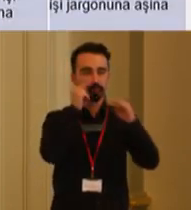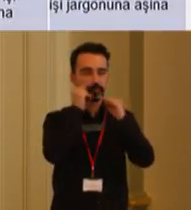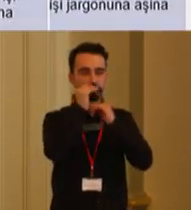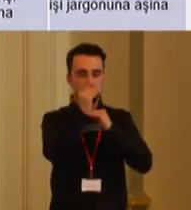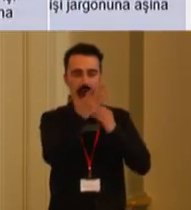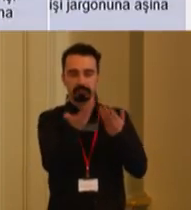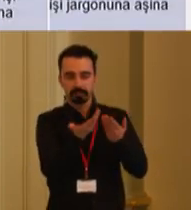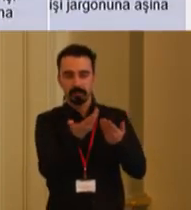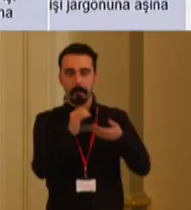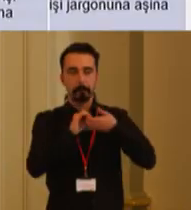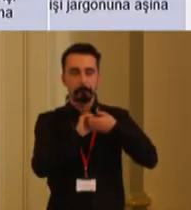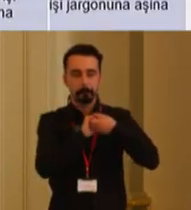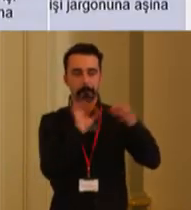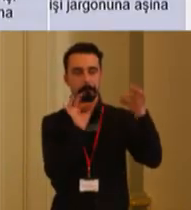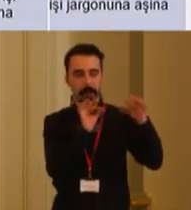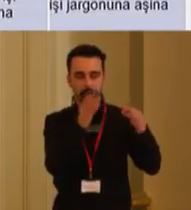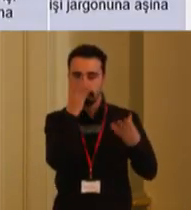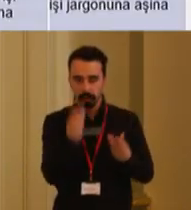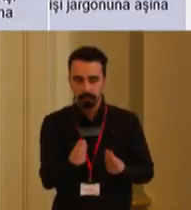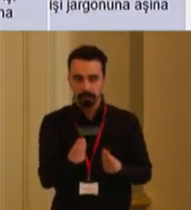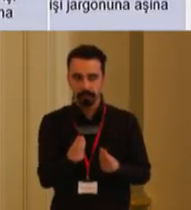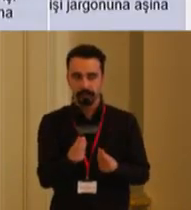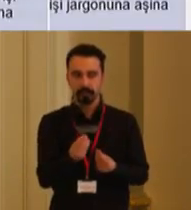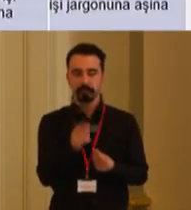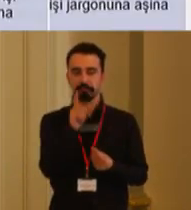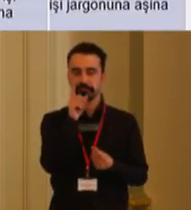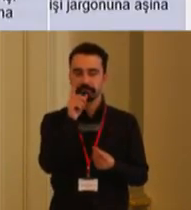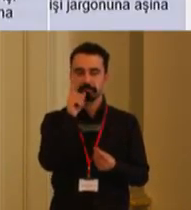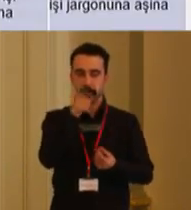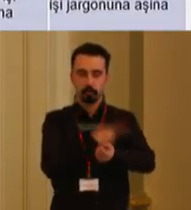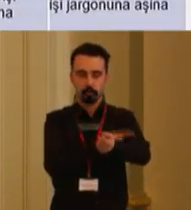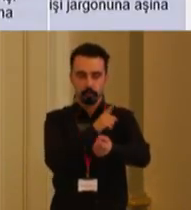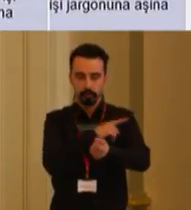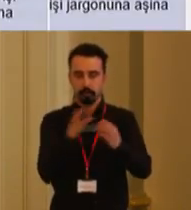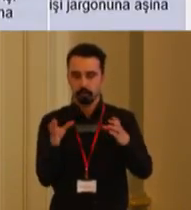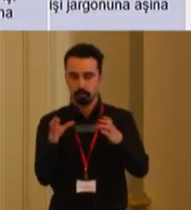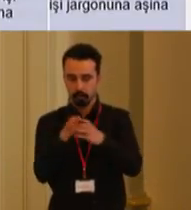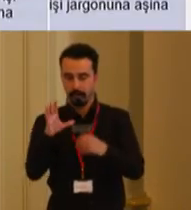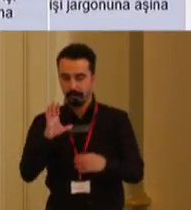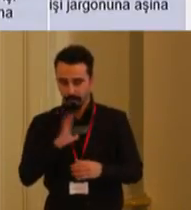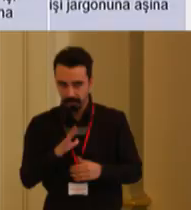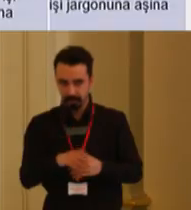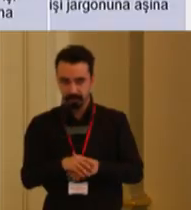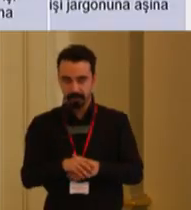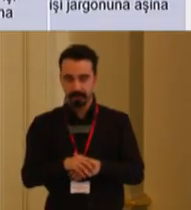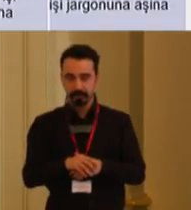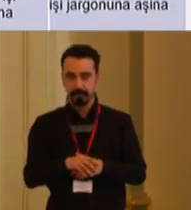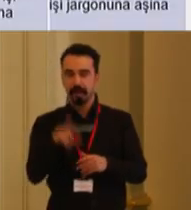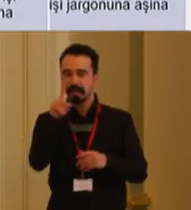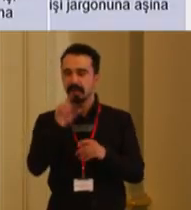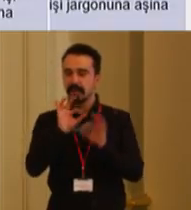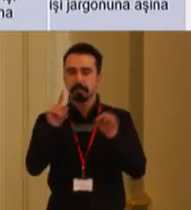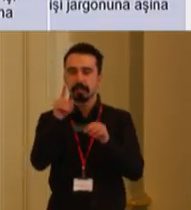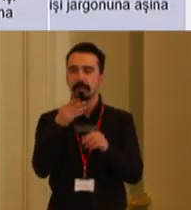social environs and with the social connections that they have, they see a capacity